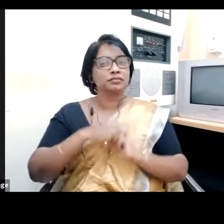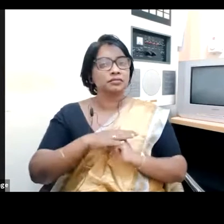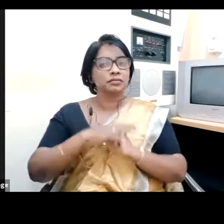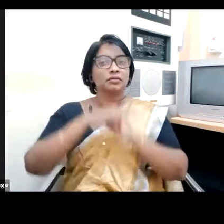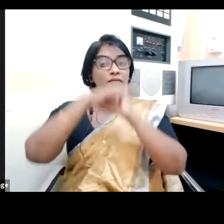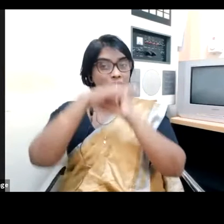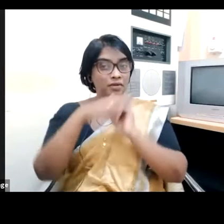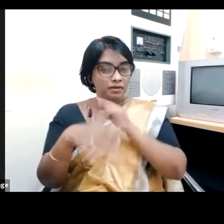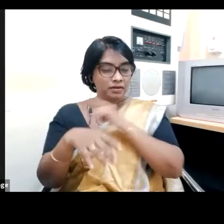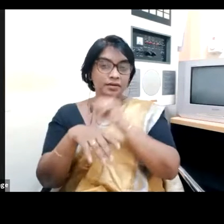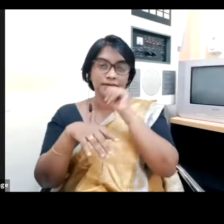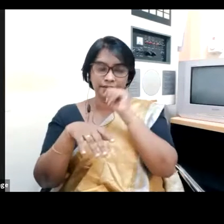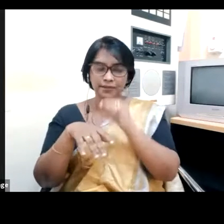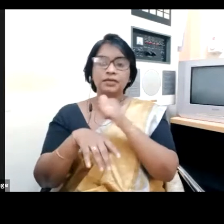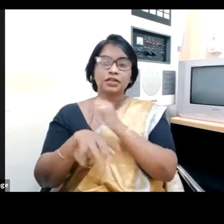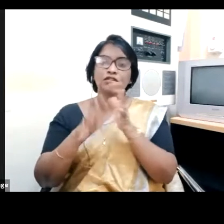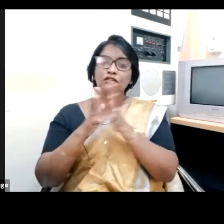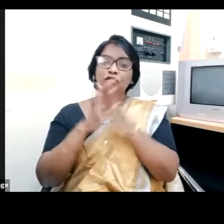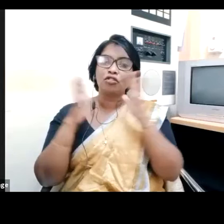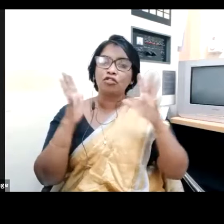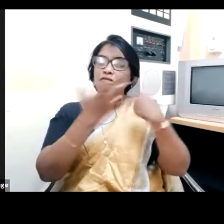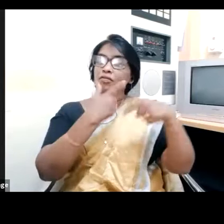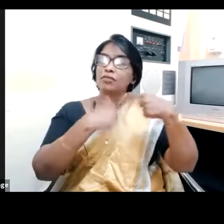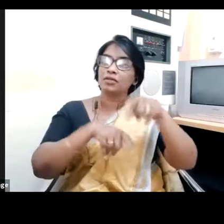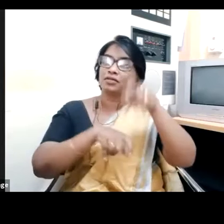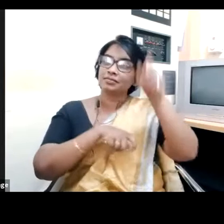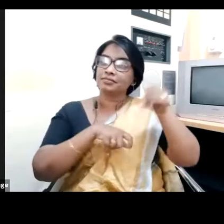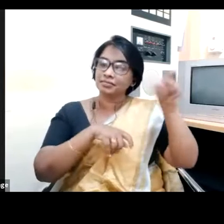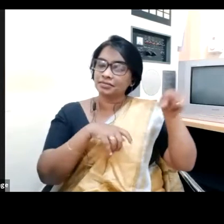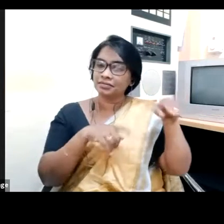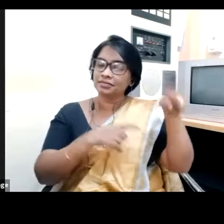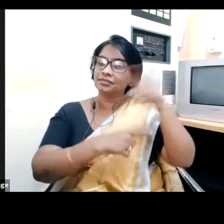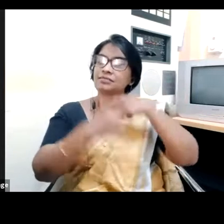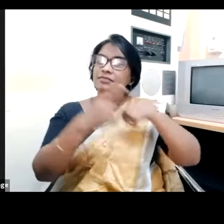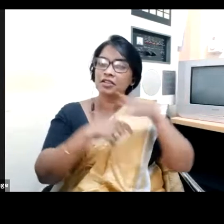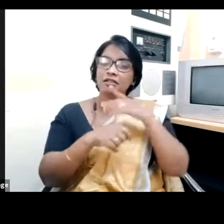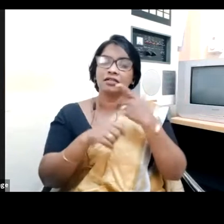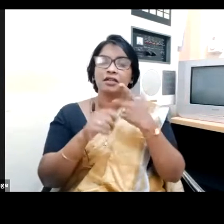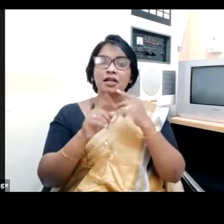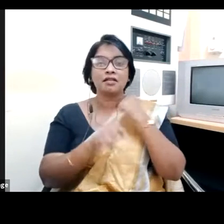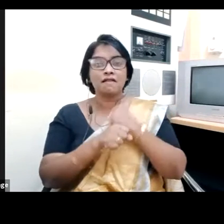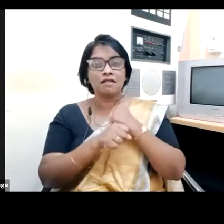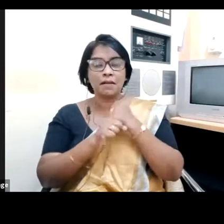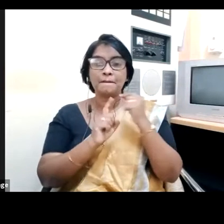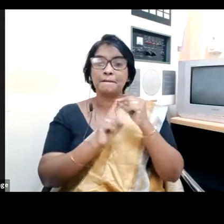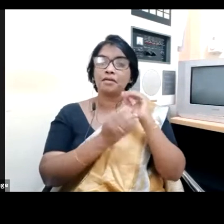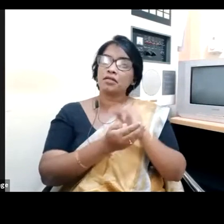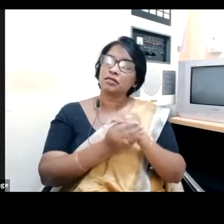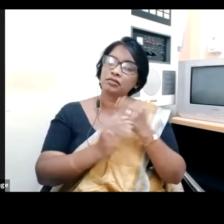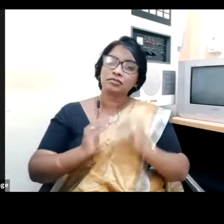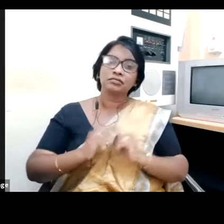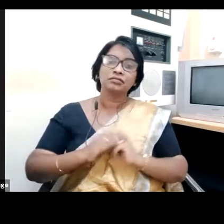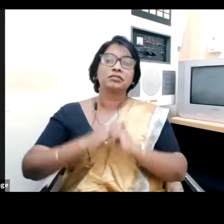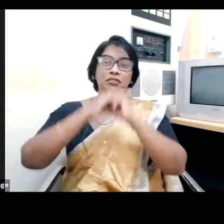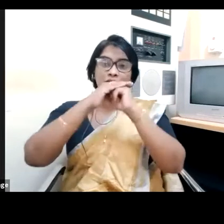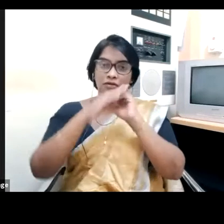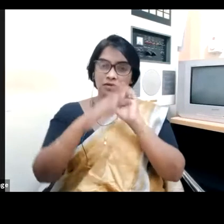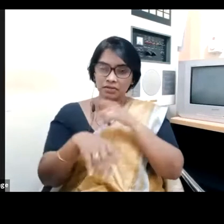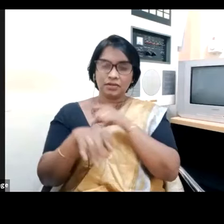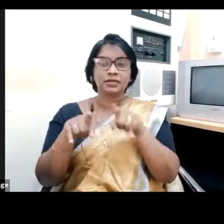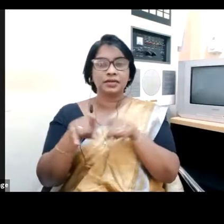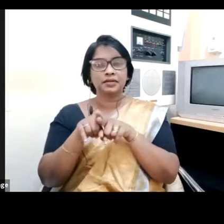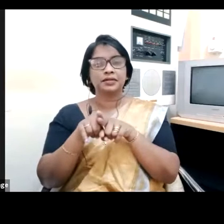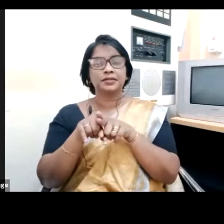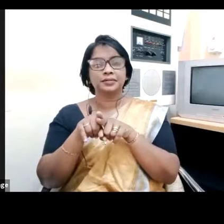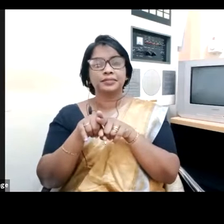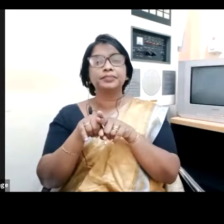multi-partner projects, public-private partnerships. And we have got one which is quite a landmark in